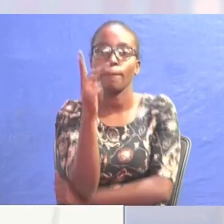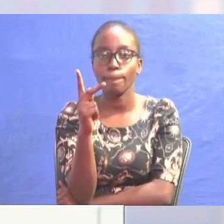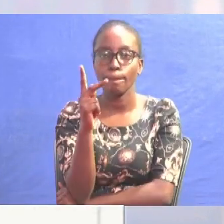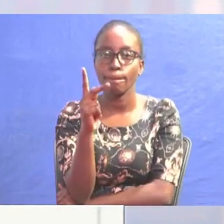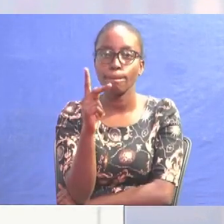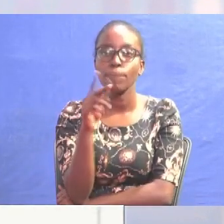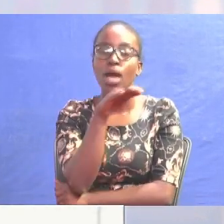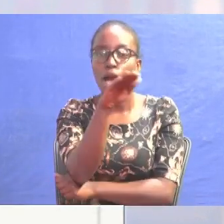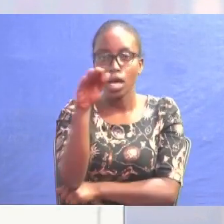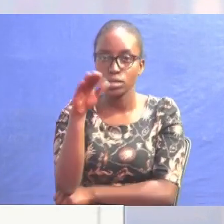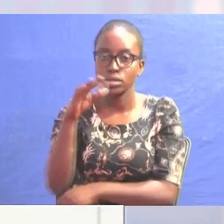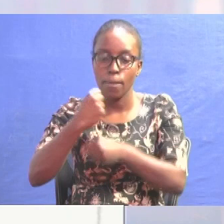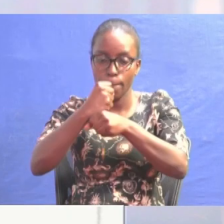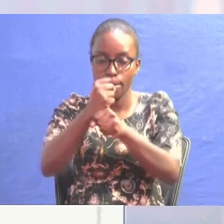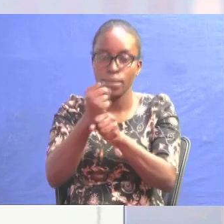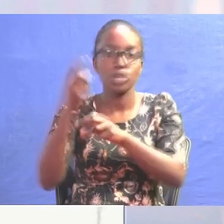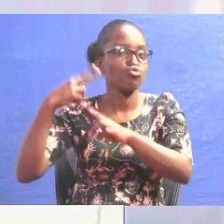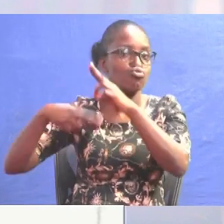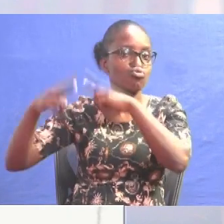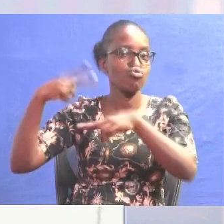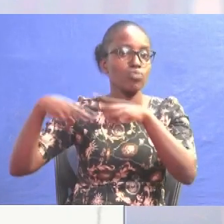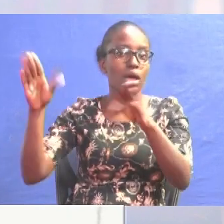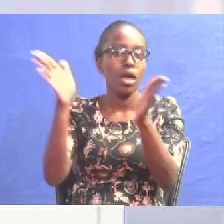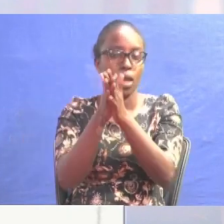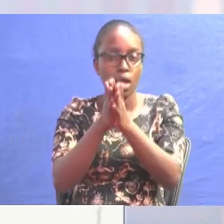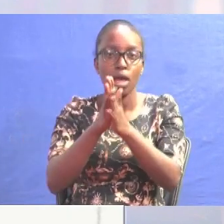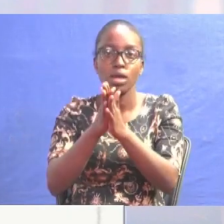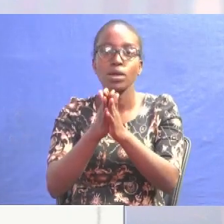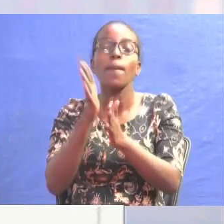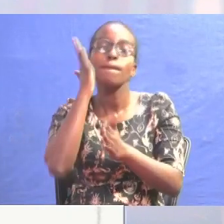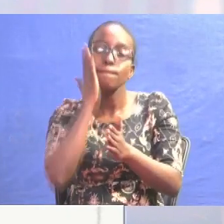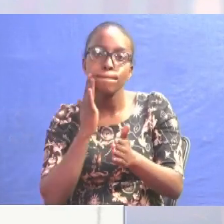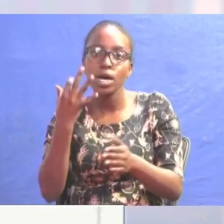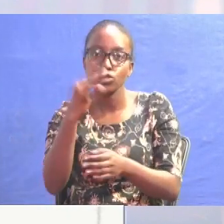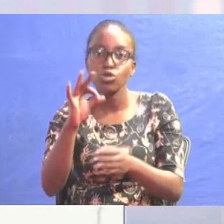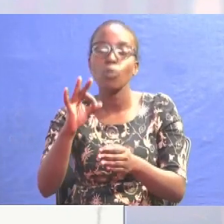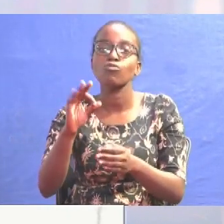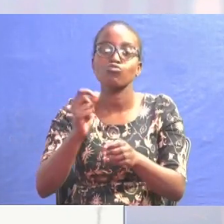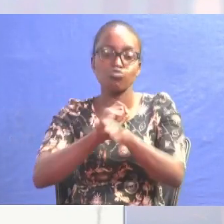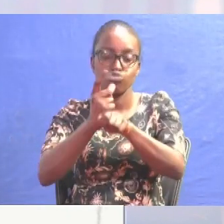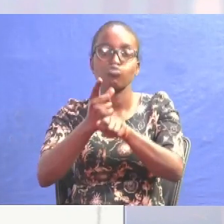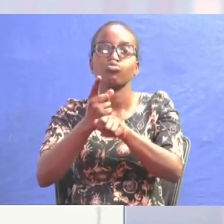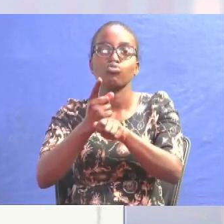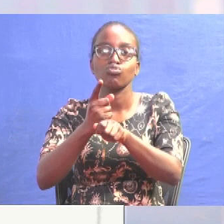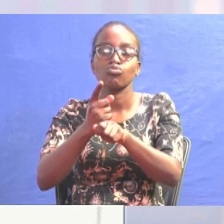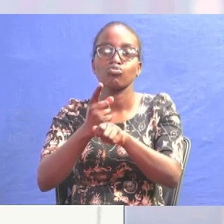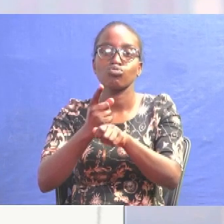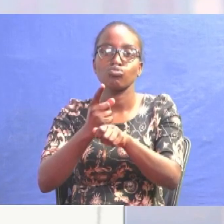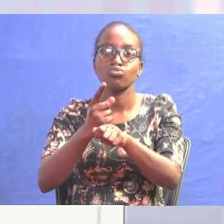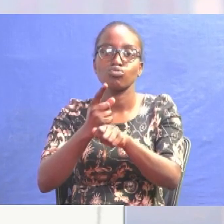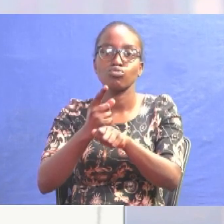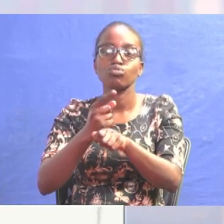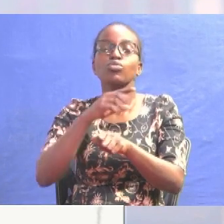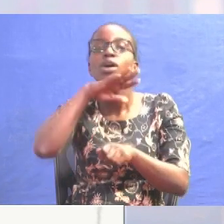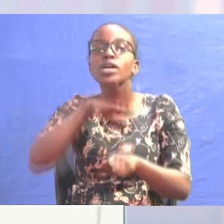seek to make history. And in that particular, the man of the hour, the man of the moment, is none other than